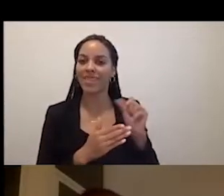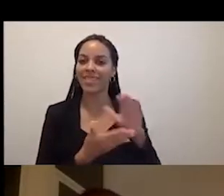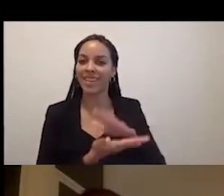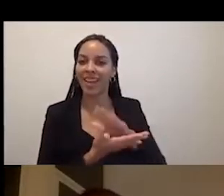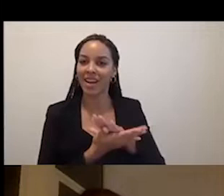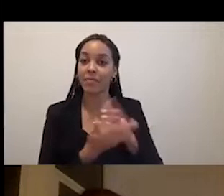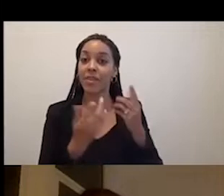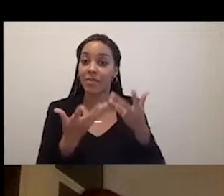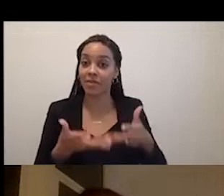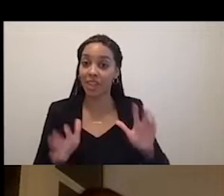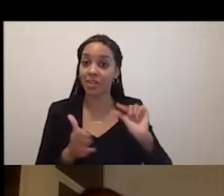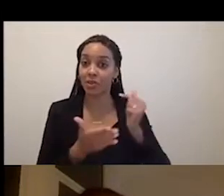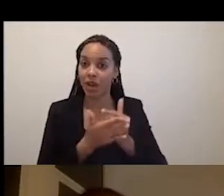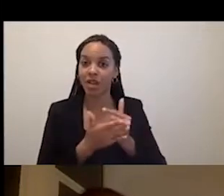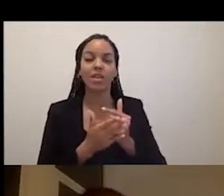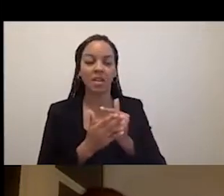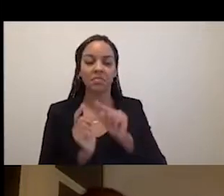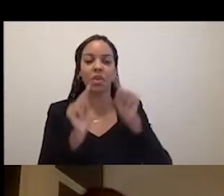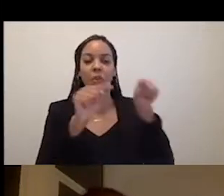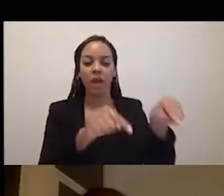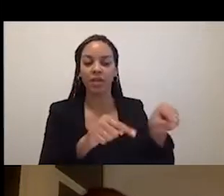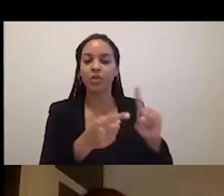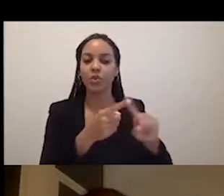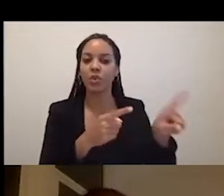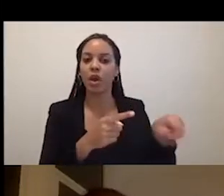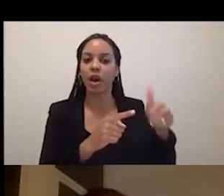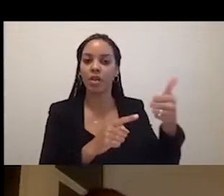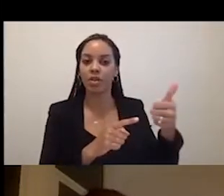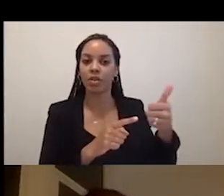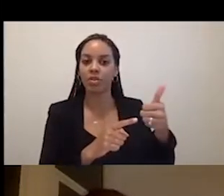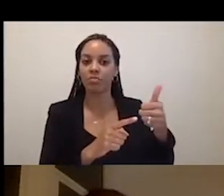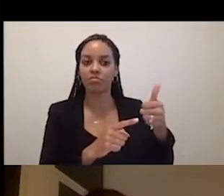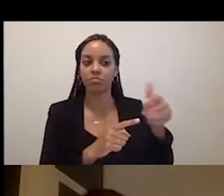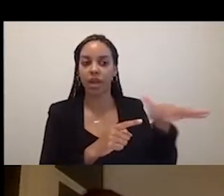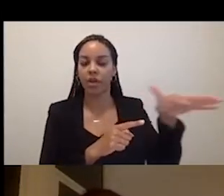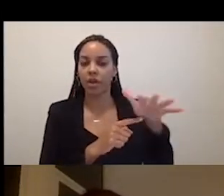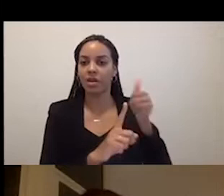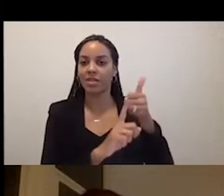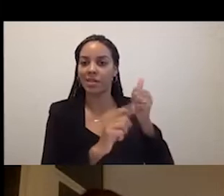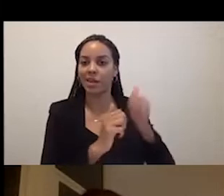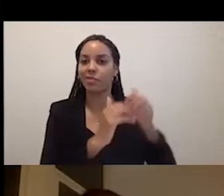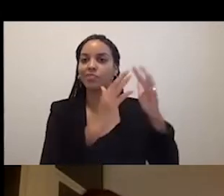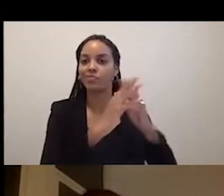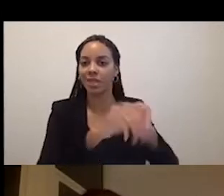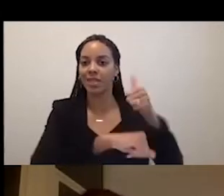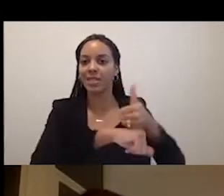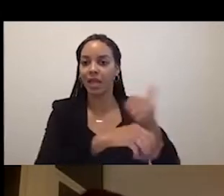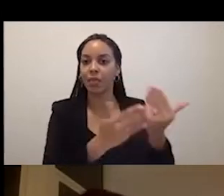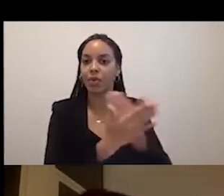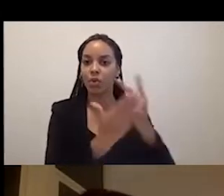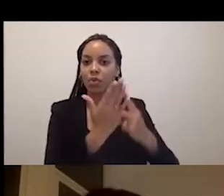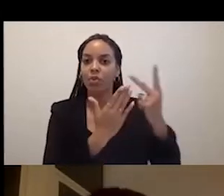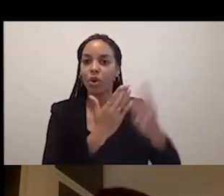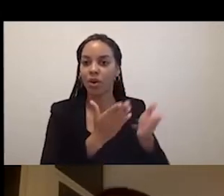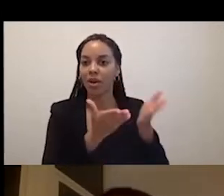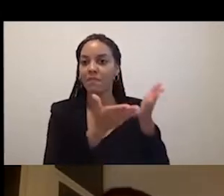up, co-founded Ruang Grupa, and then Good School, which is an artistic development program in Jakarta.